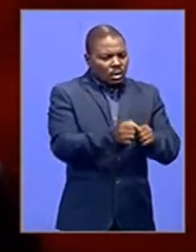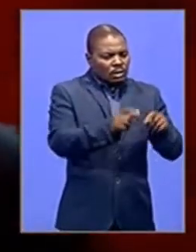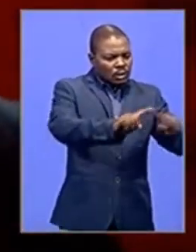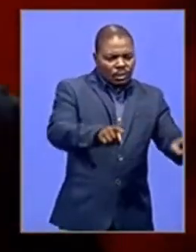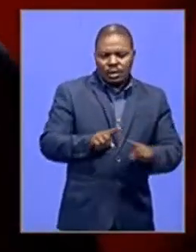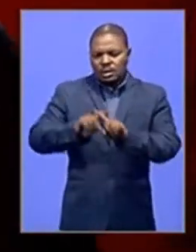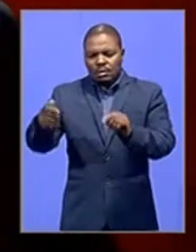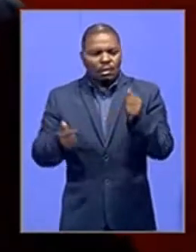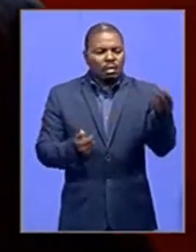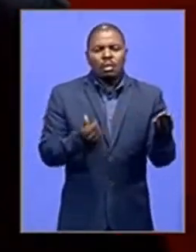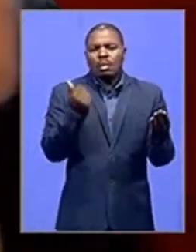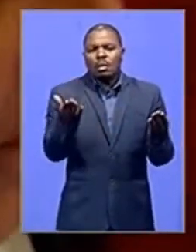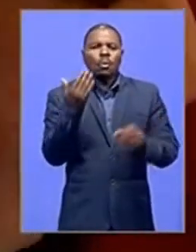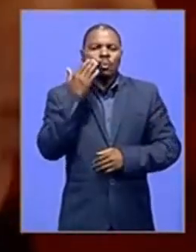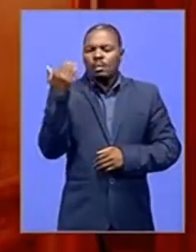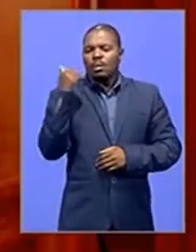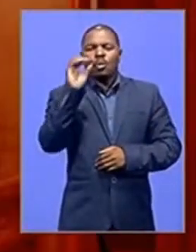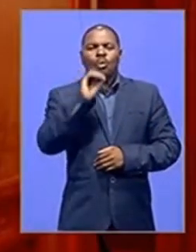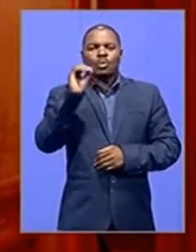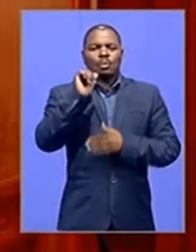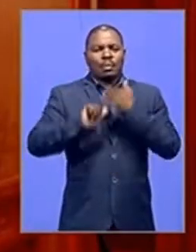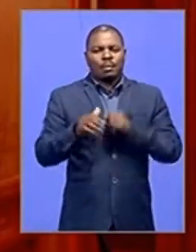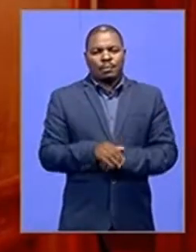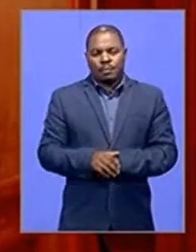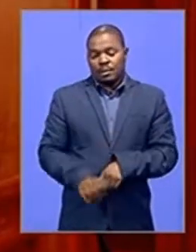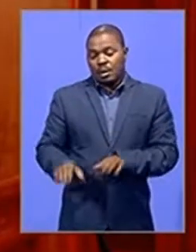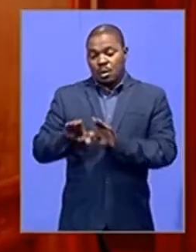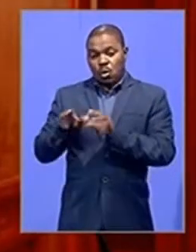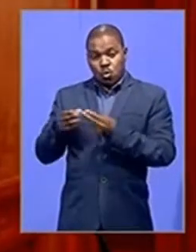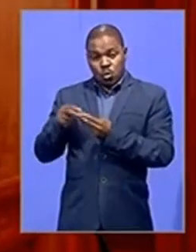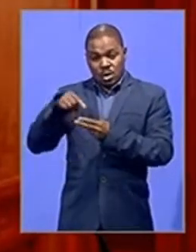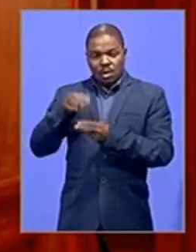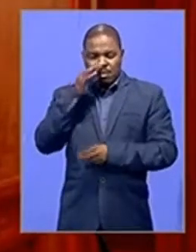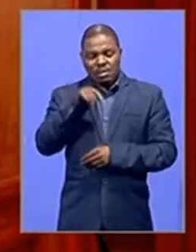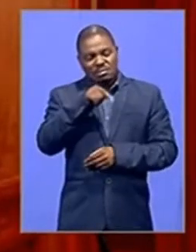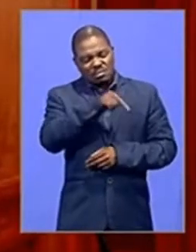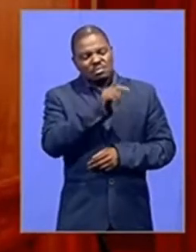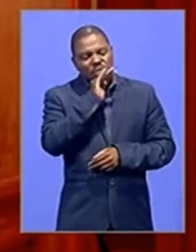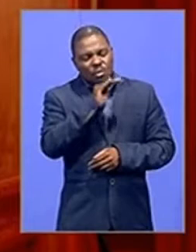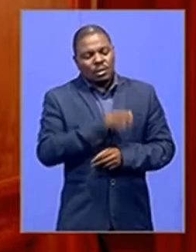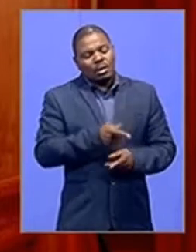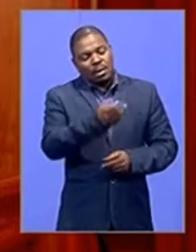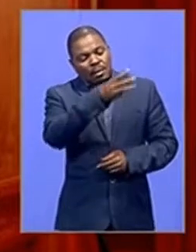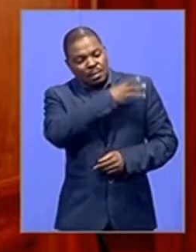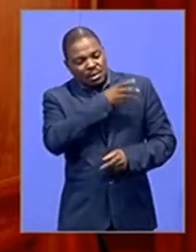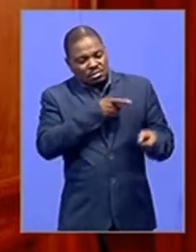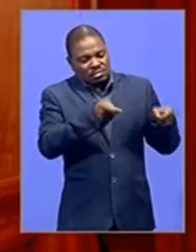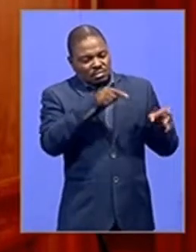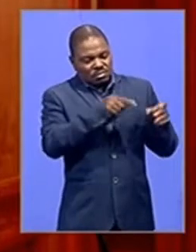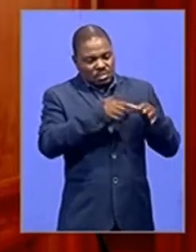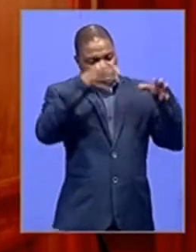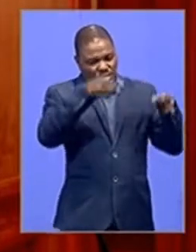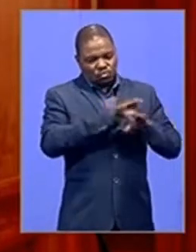pedi di bego di swerwe ka kgwedi ya Oktoboro. BEMAWU e re taba ye ke bohlatse bja gore balaodi ga ba tšee diphetho ka moya